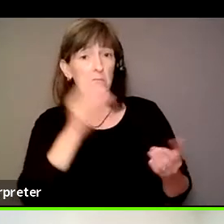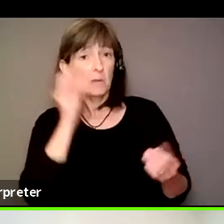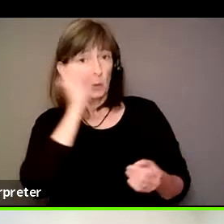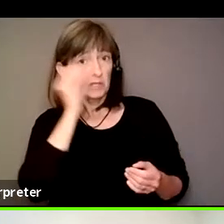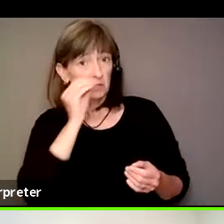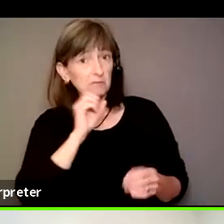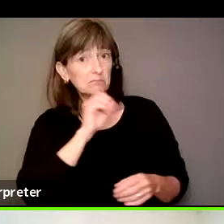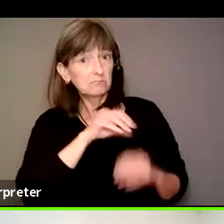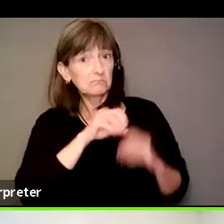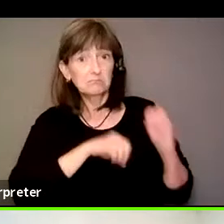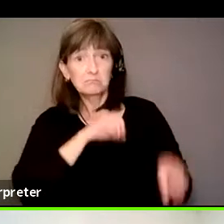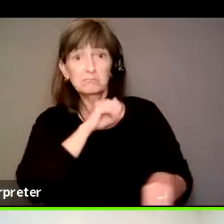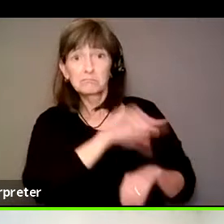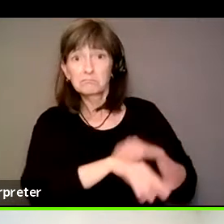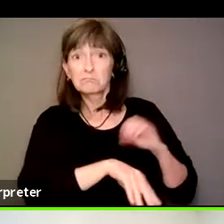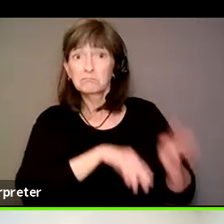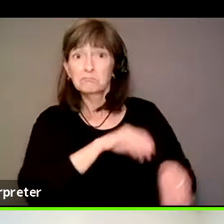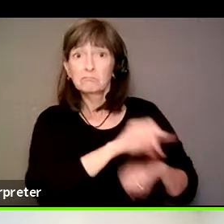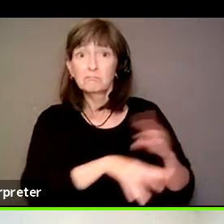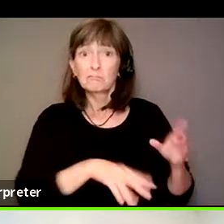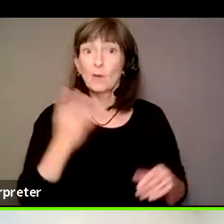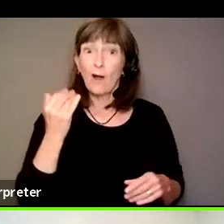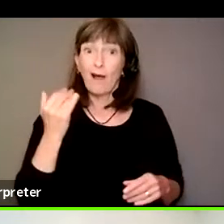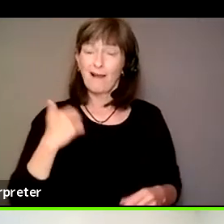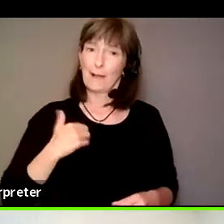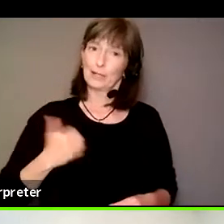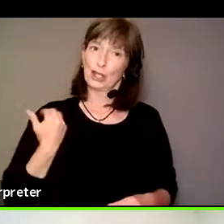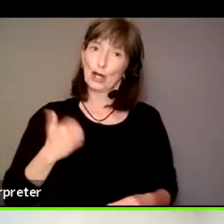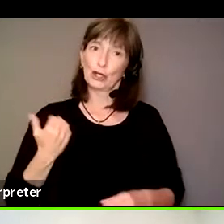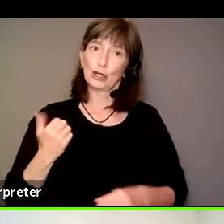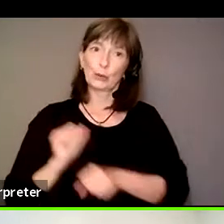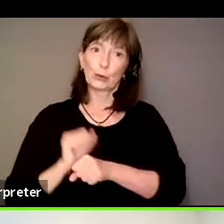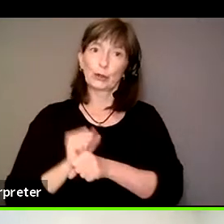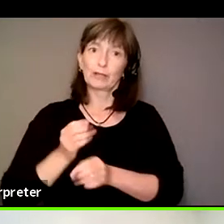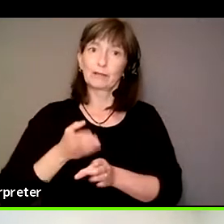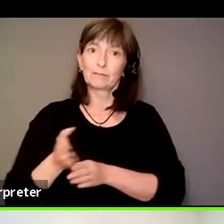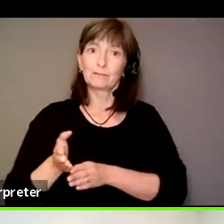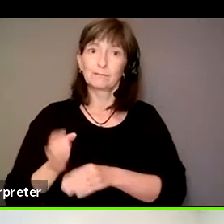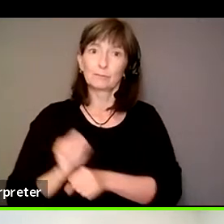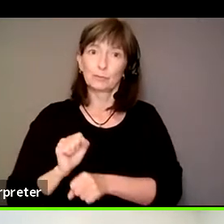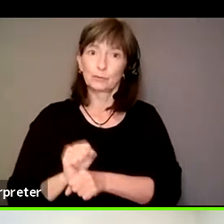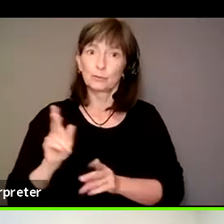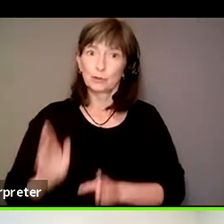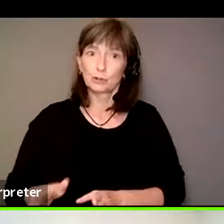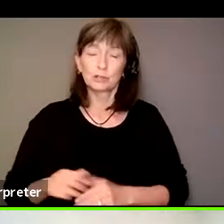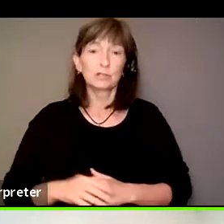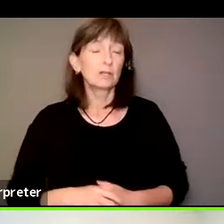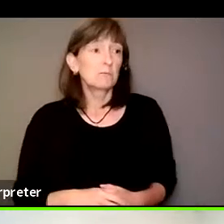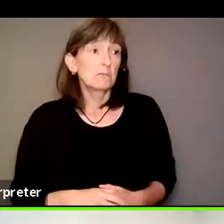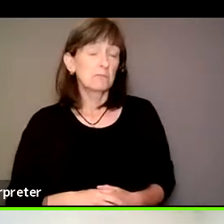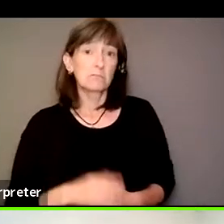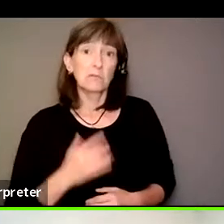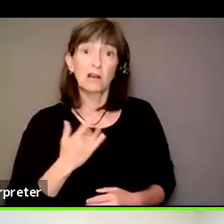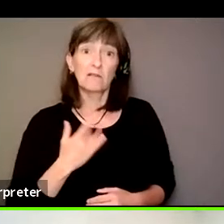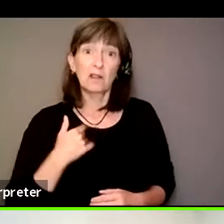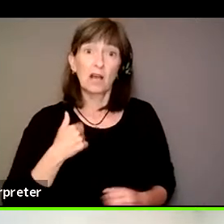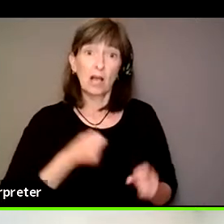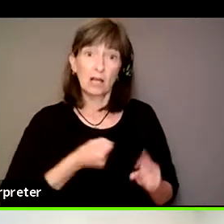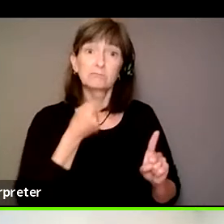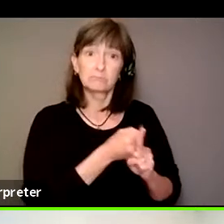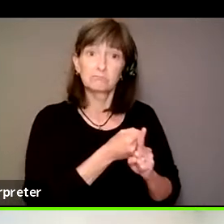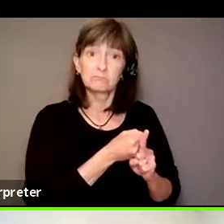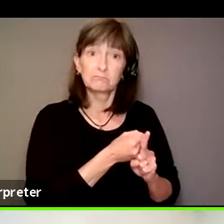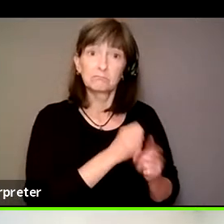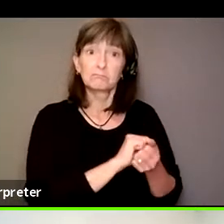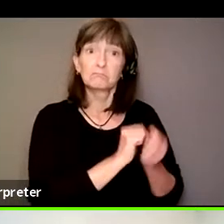in our community, being a young working professional. And I was able to impact the things that happened in the town